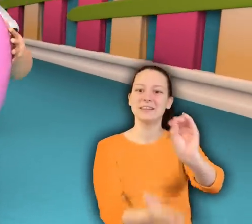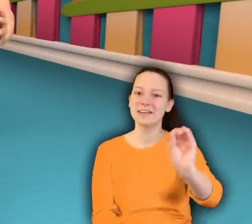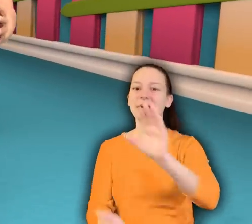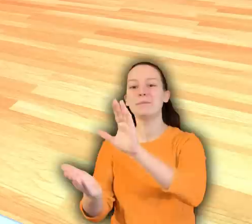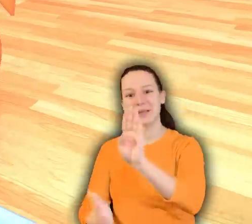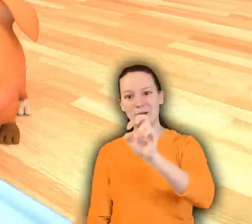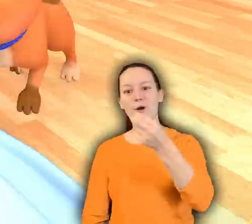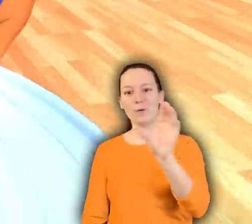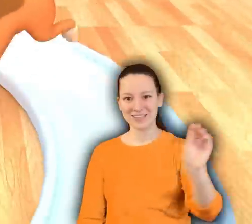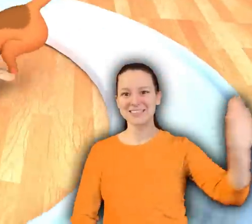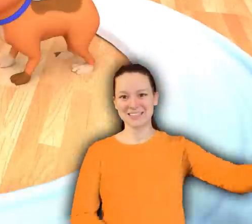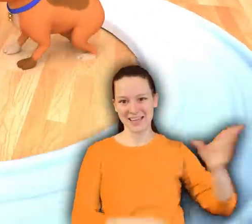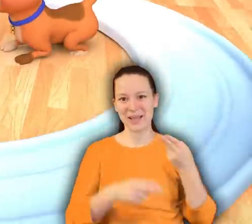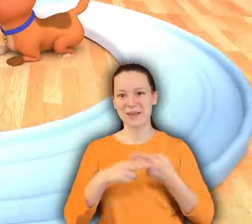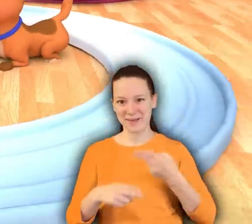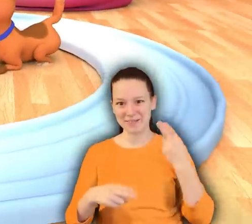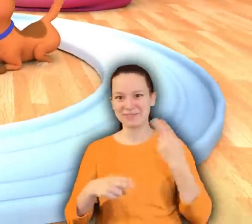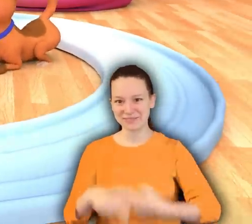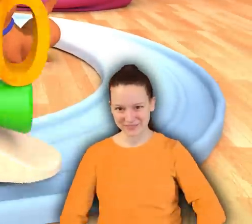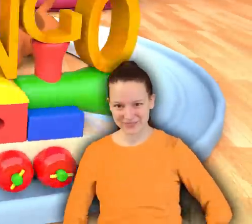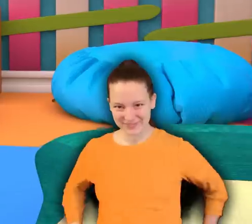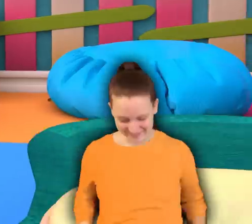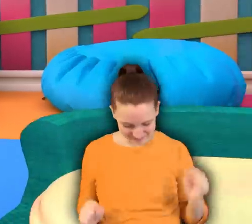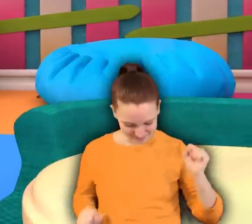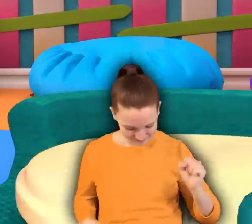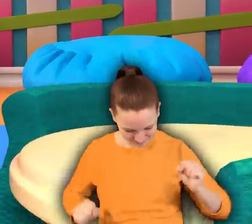oh and Bingo was his name-o